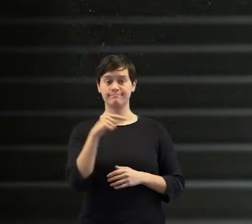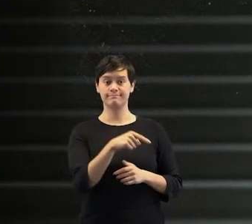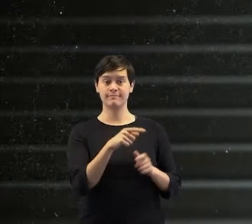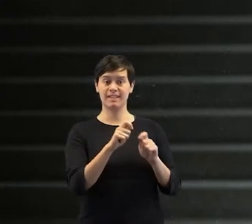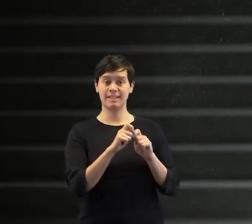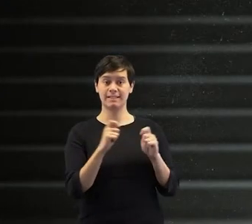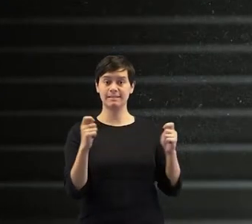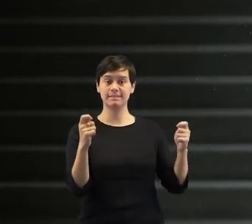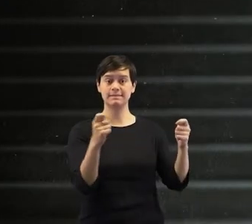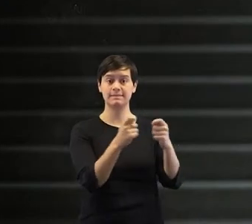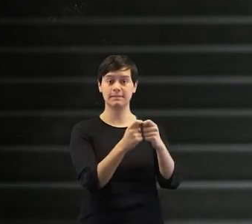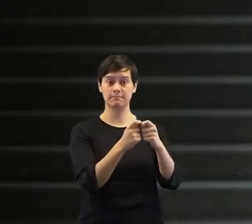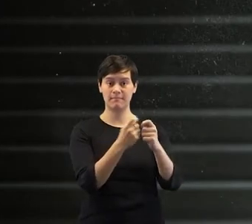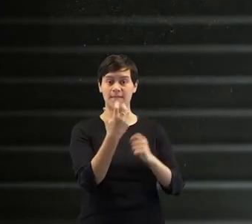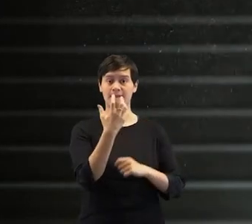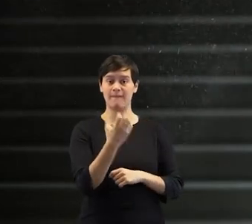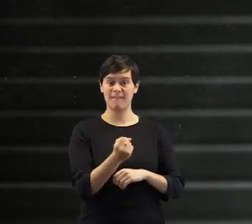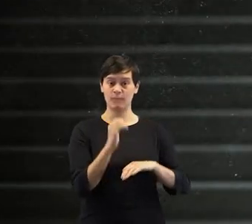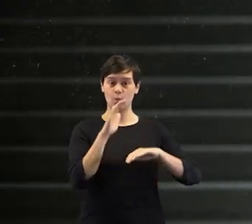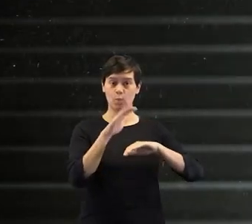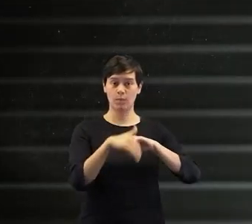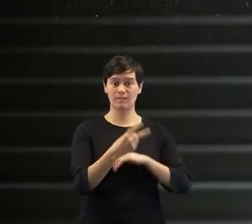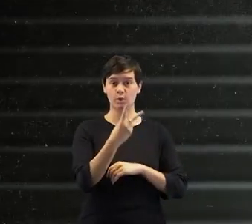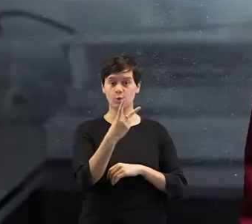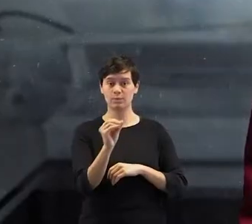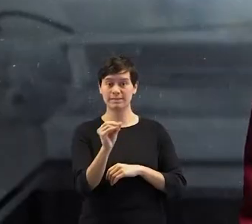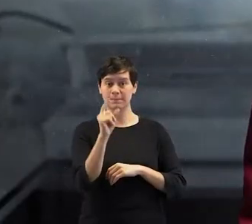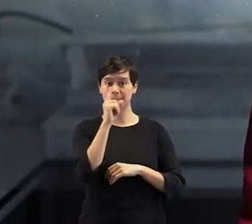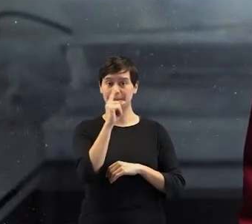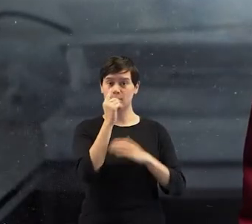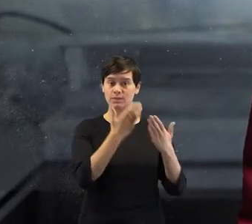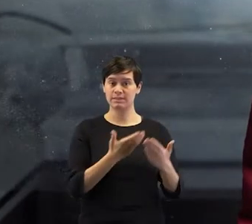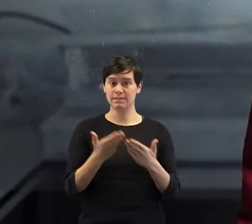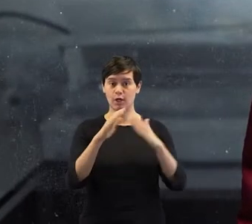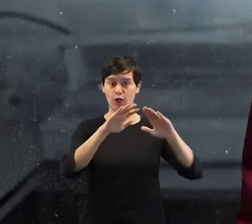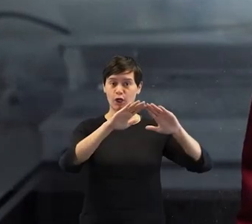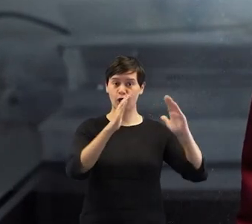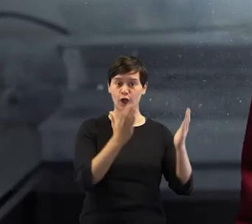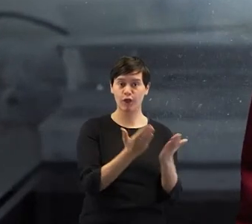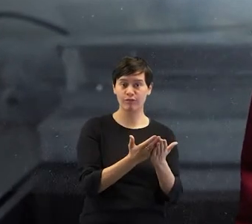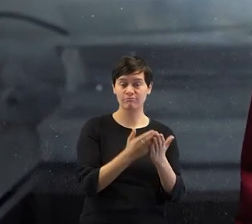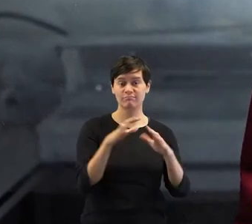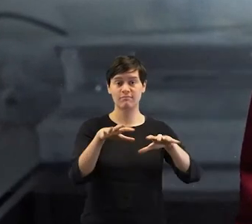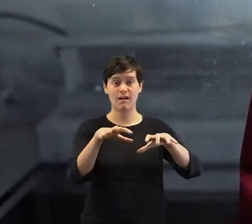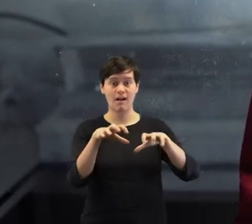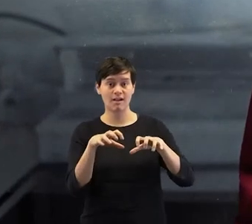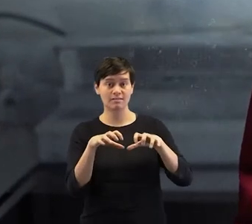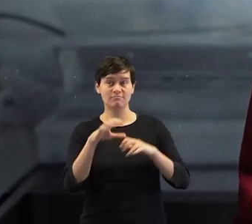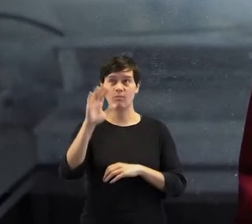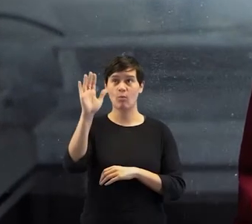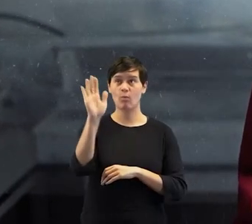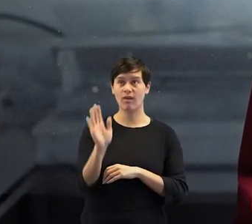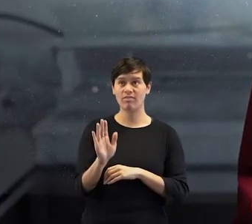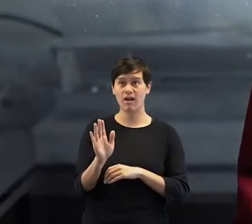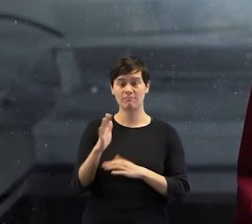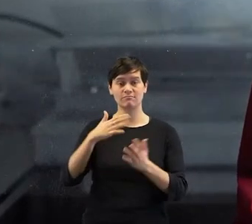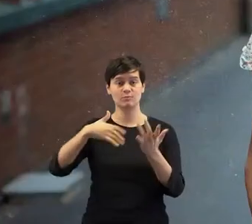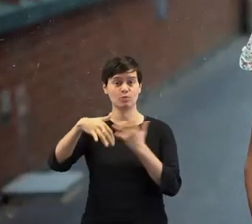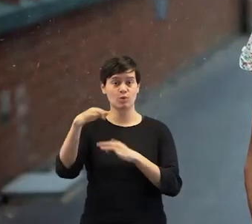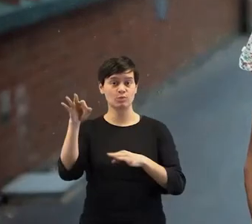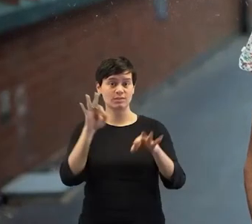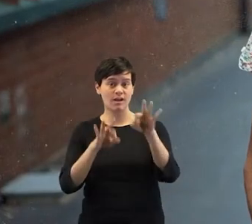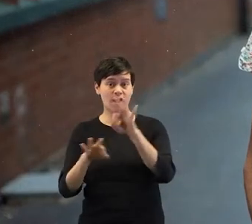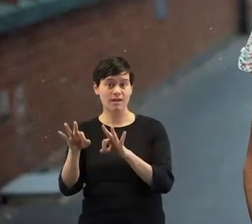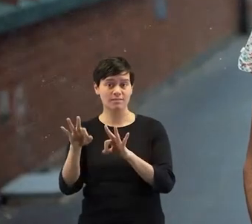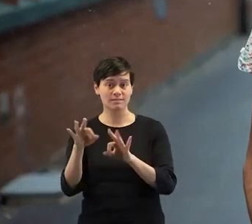The Melting Ice and Rising Seas team is made up of more than 20 geologists, glaciologists, climate and social scientists,